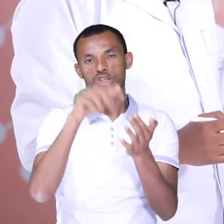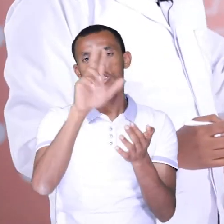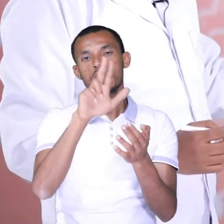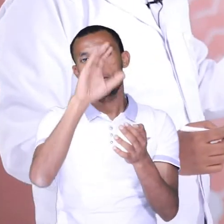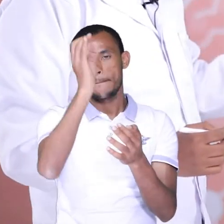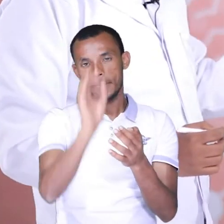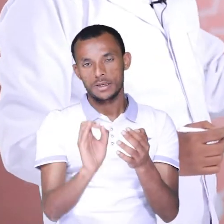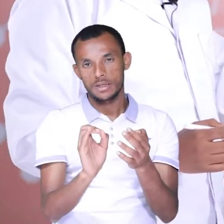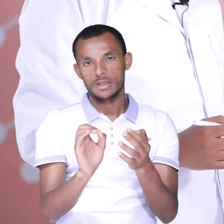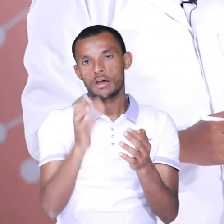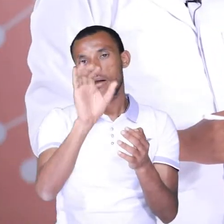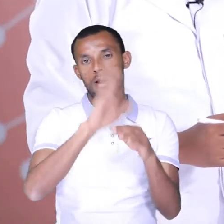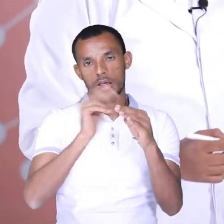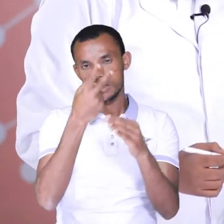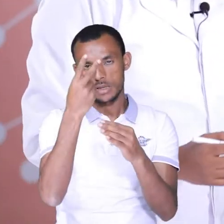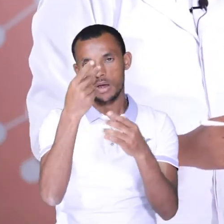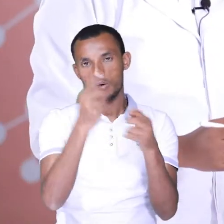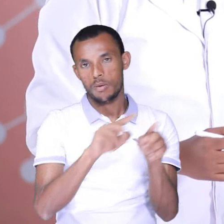mass of carbon, it gives us